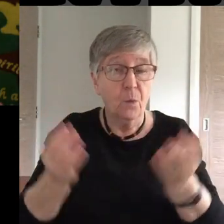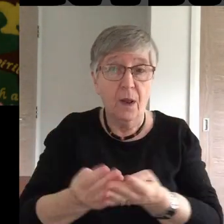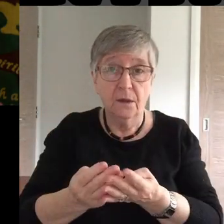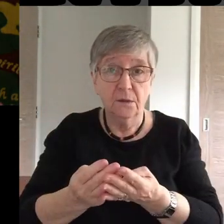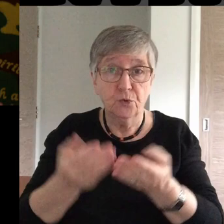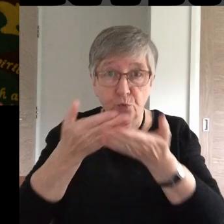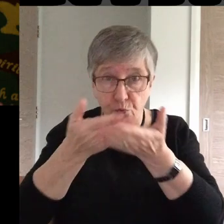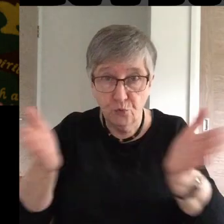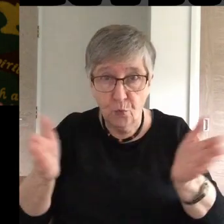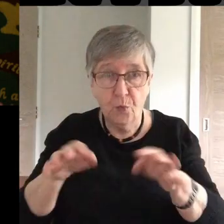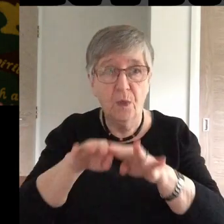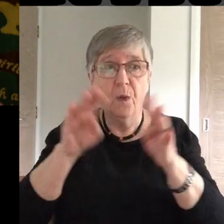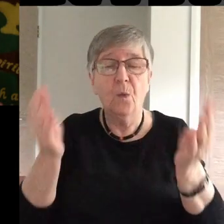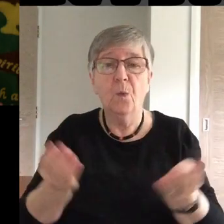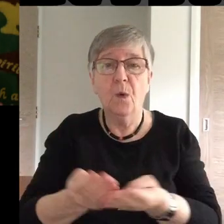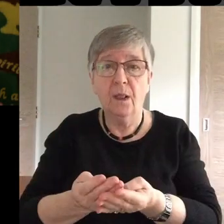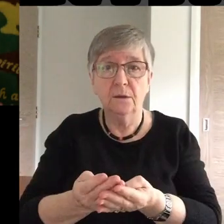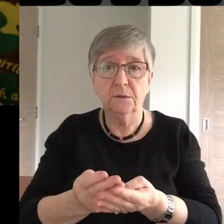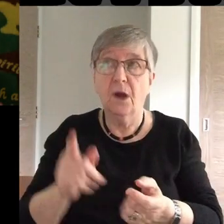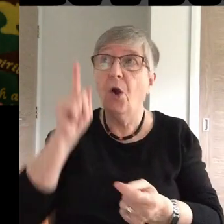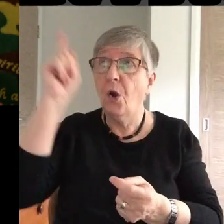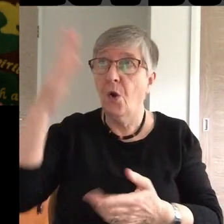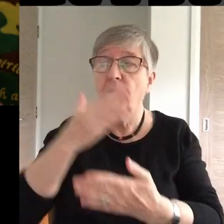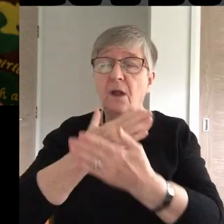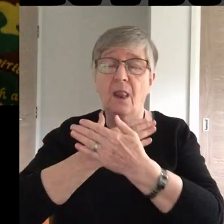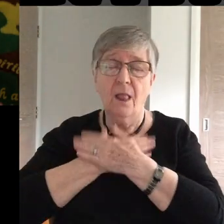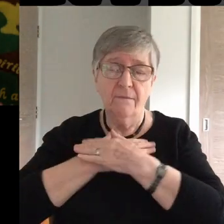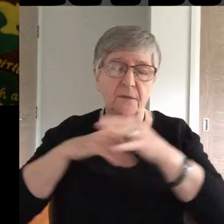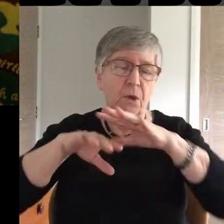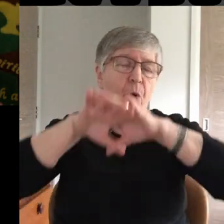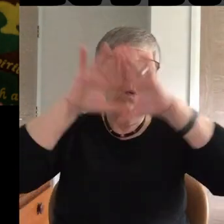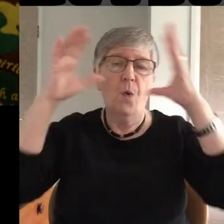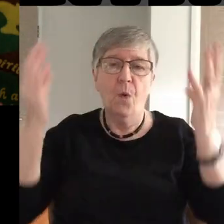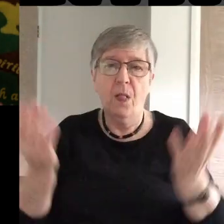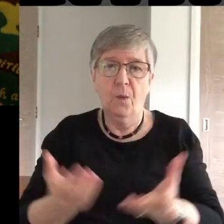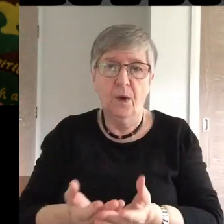to remind the world that God loves the whole